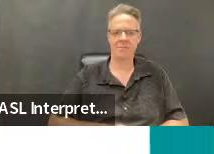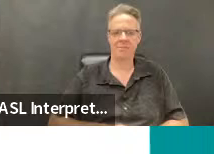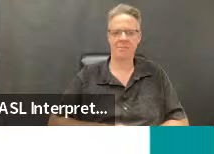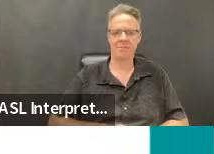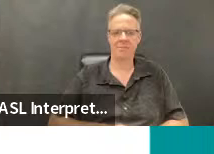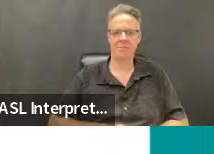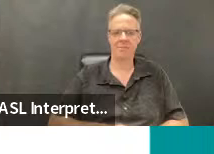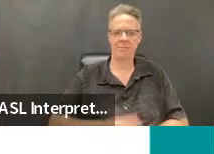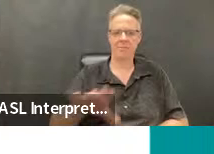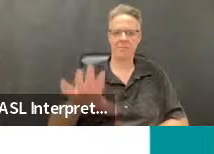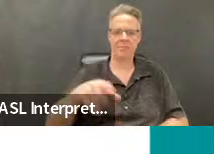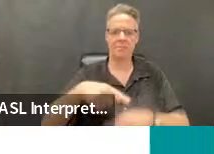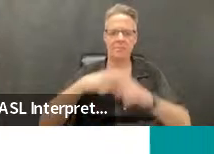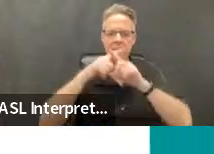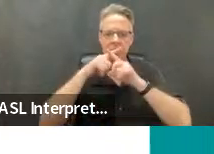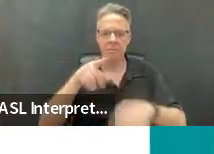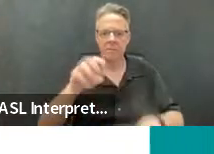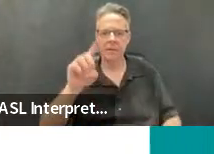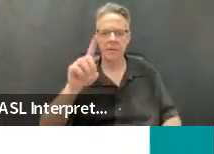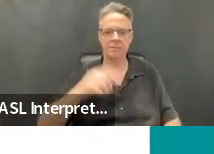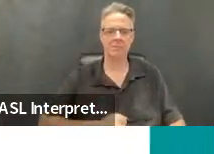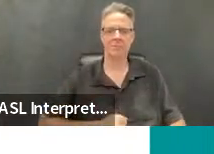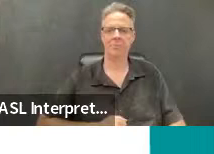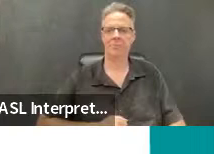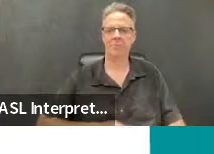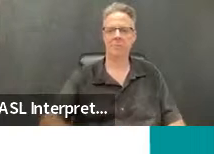Still on mute, Ed.